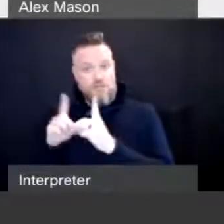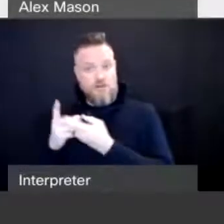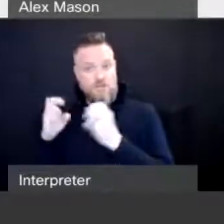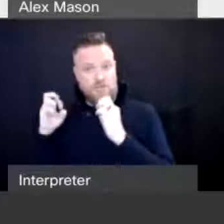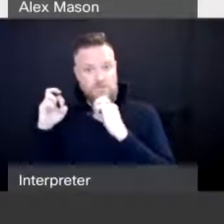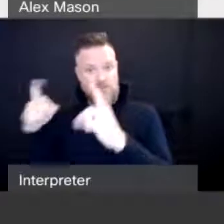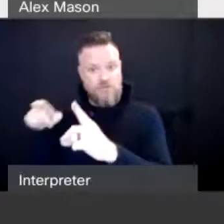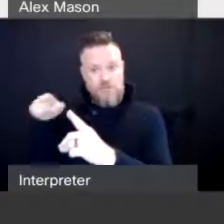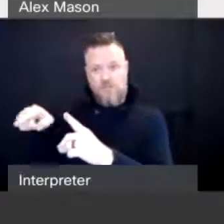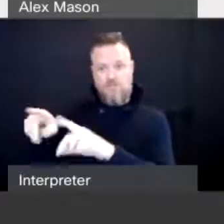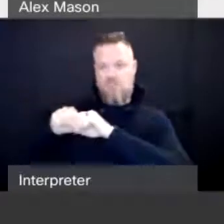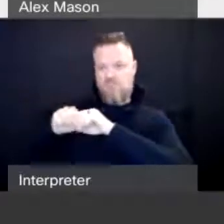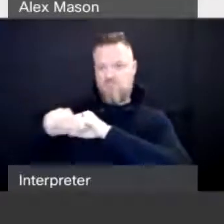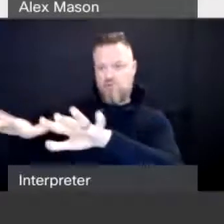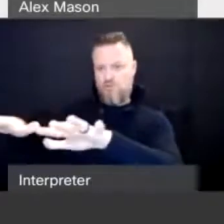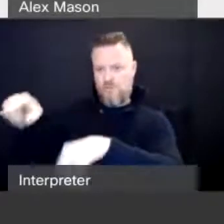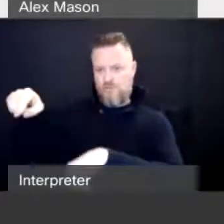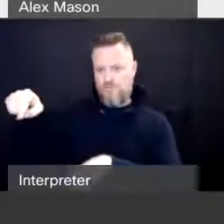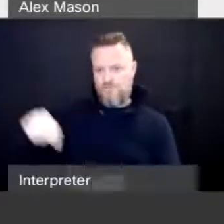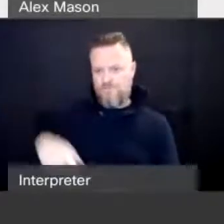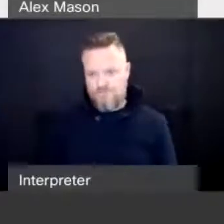distributed.